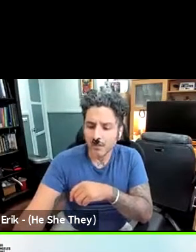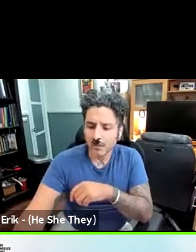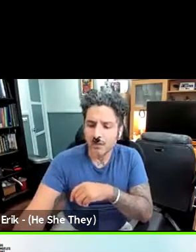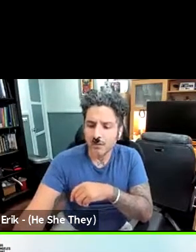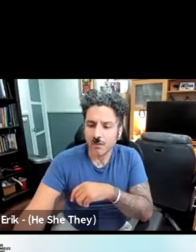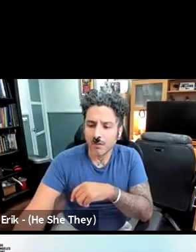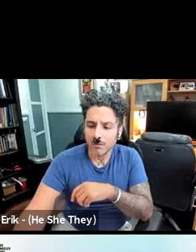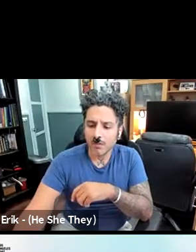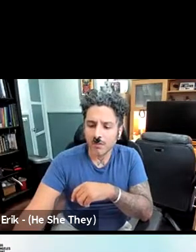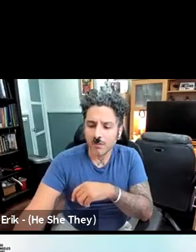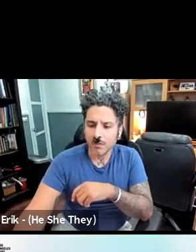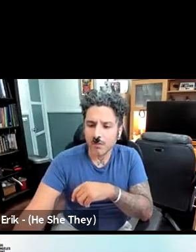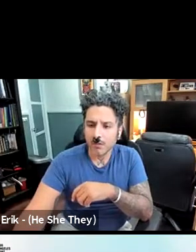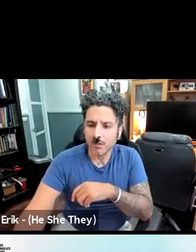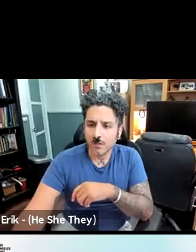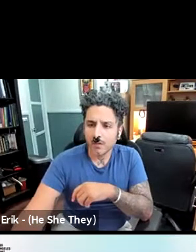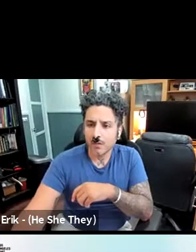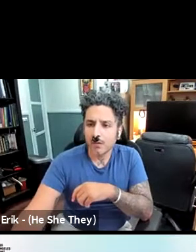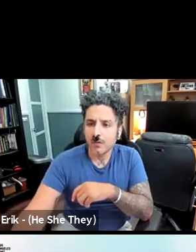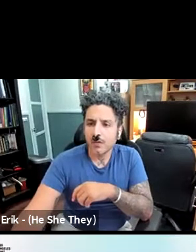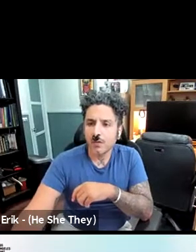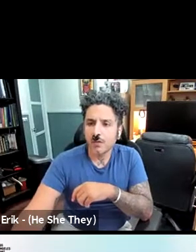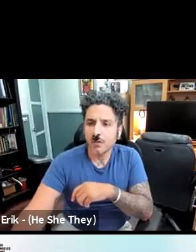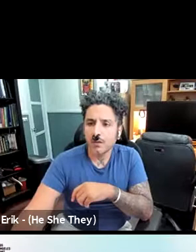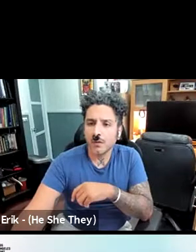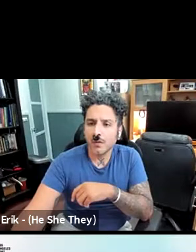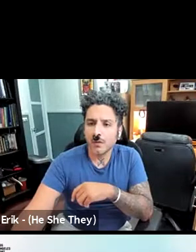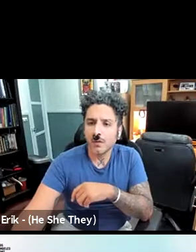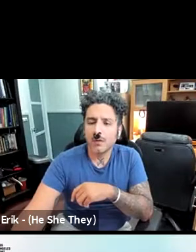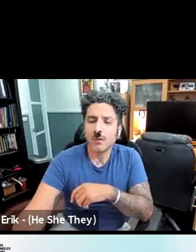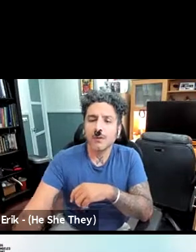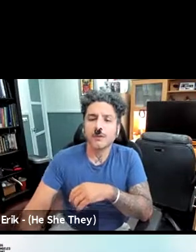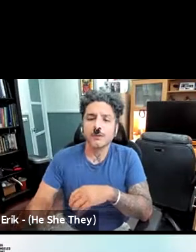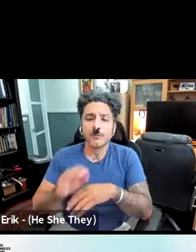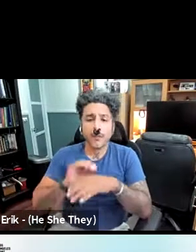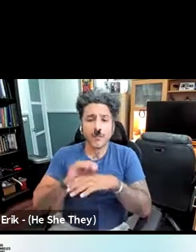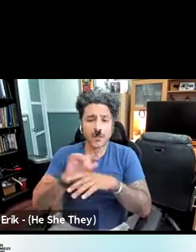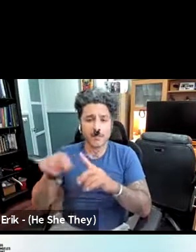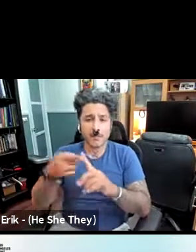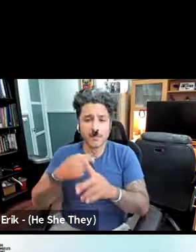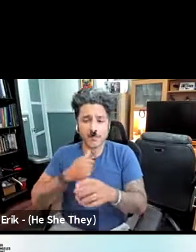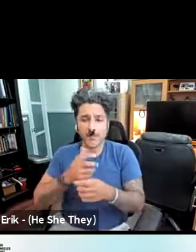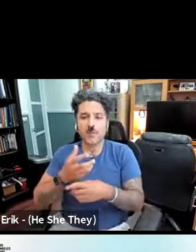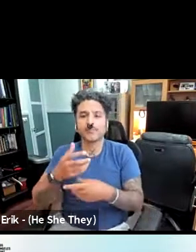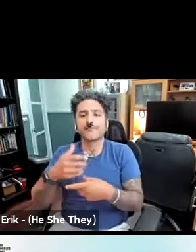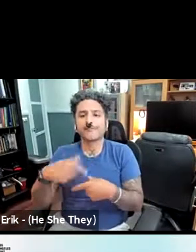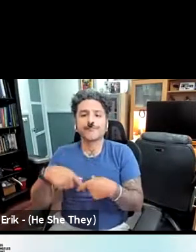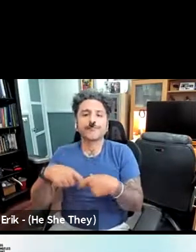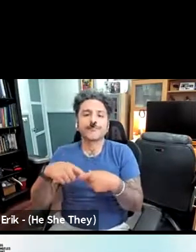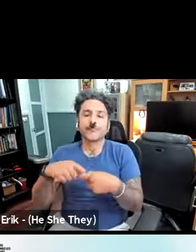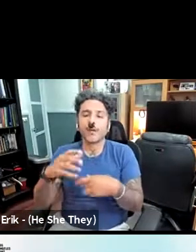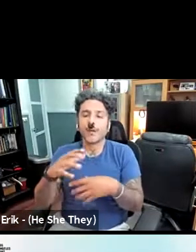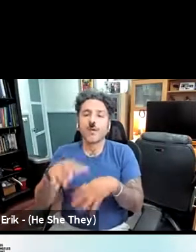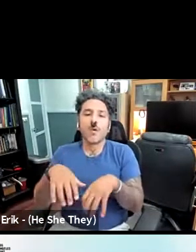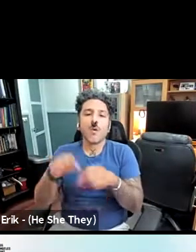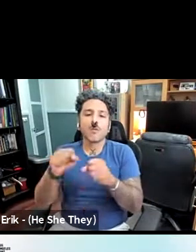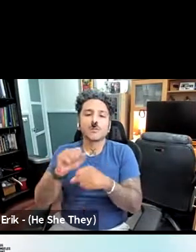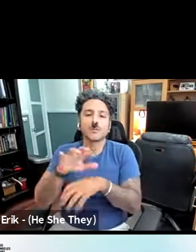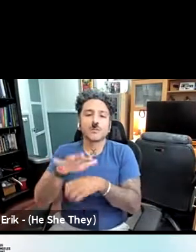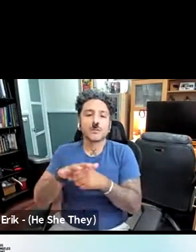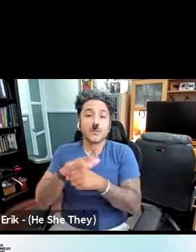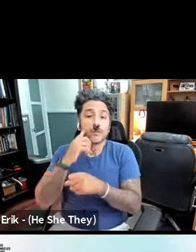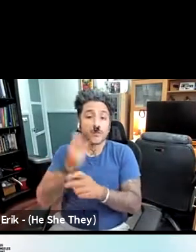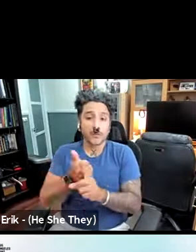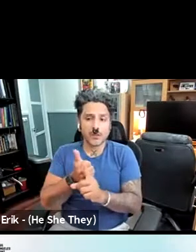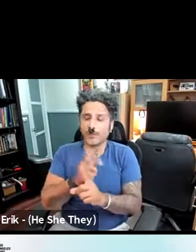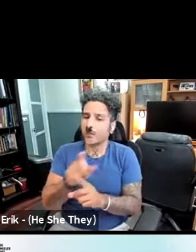Anybody want to? If I may, have they made an altar? Didn't know anything about holding space for yourself is critical. And